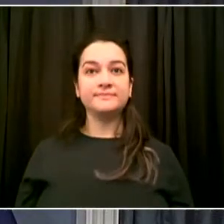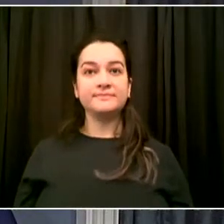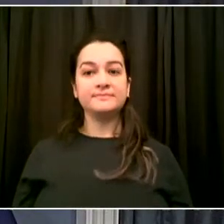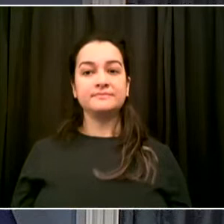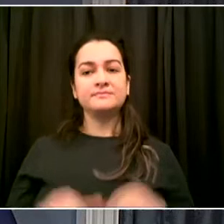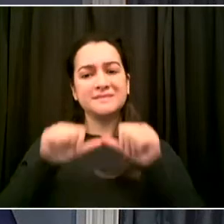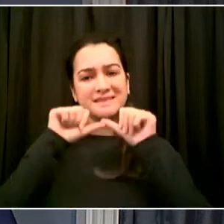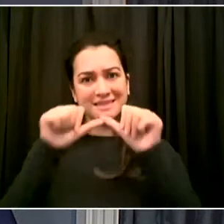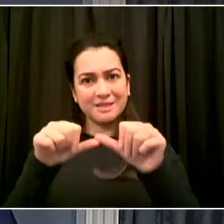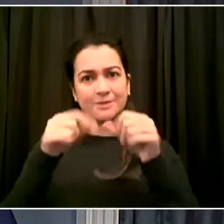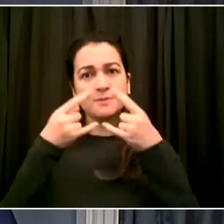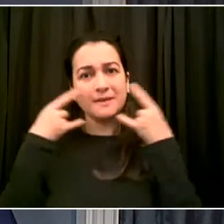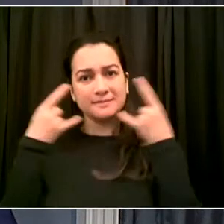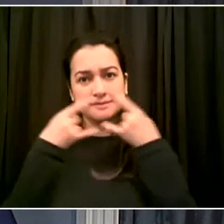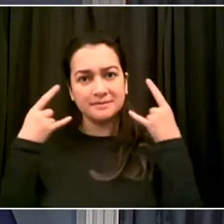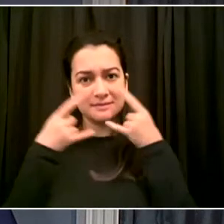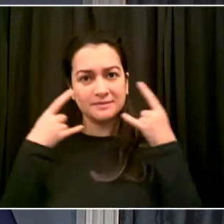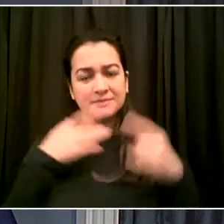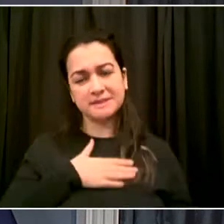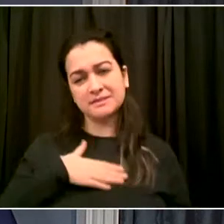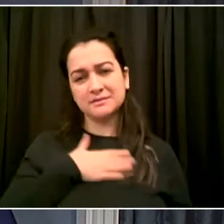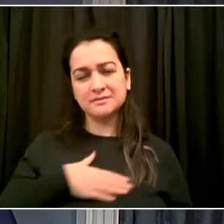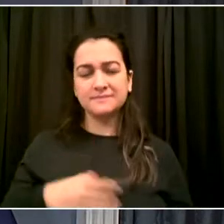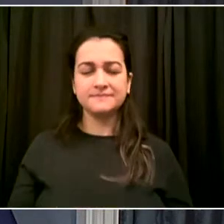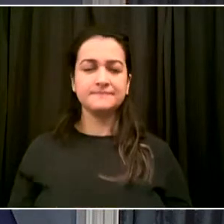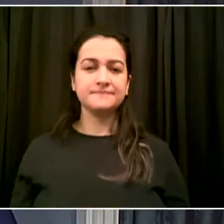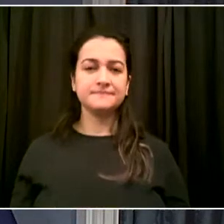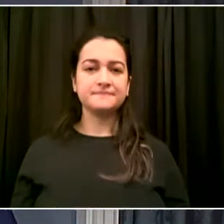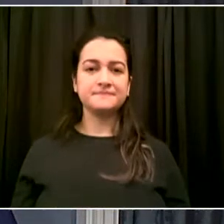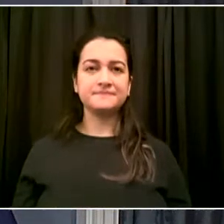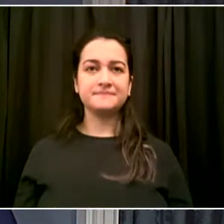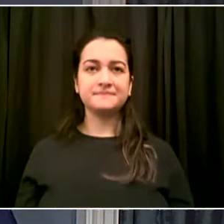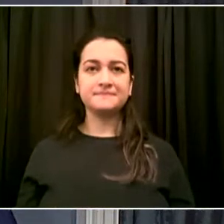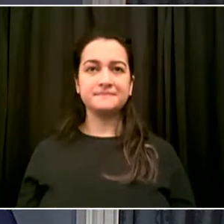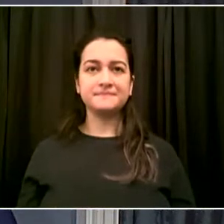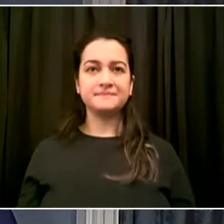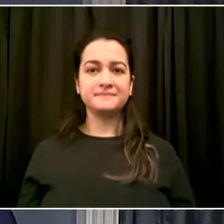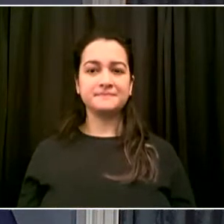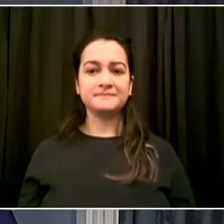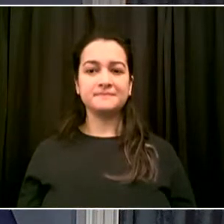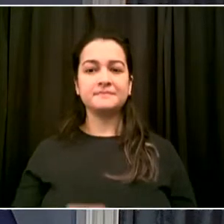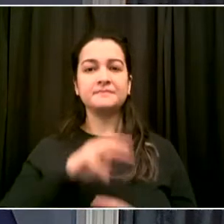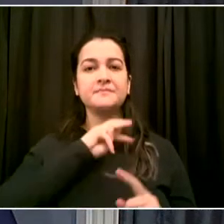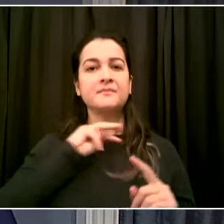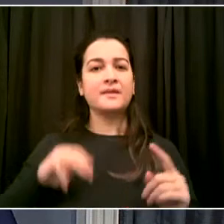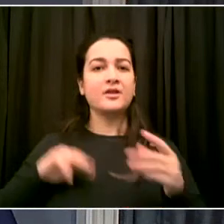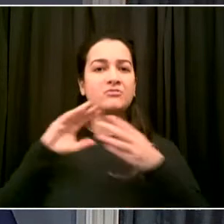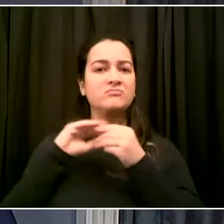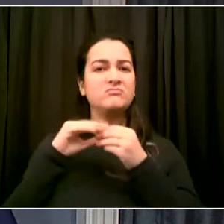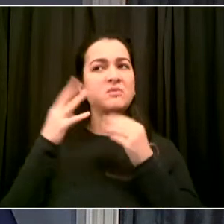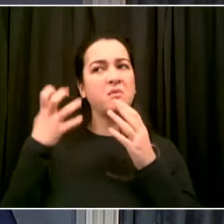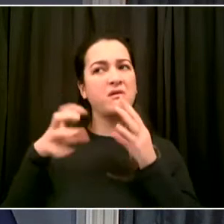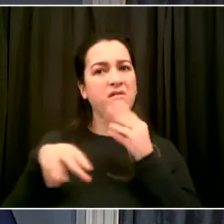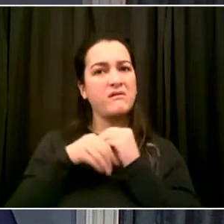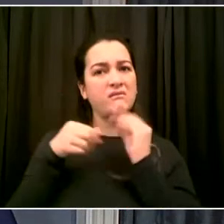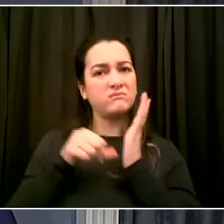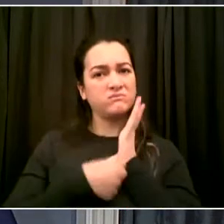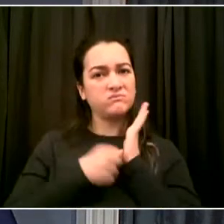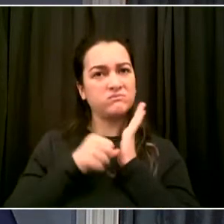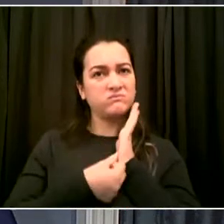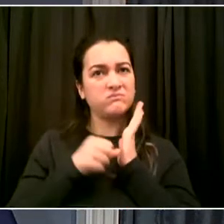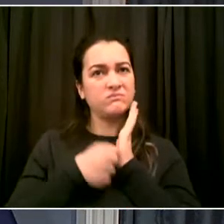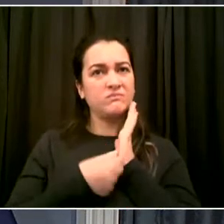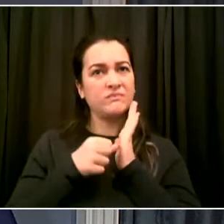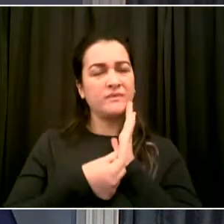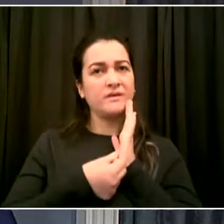I want to get Dr. Ted Long into this. It's really important, again, in that same vein, don't let your guard down, that anyone who